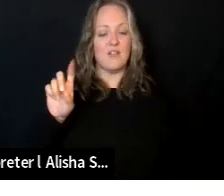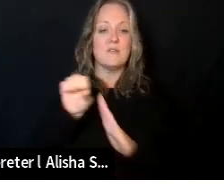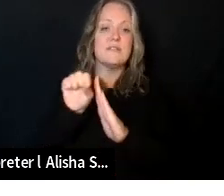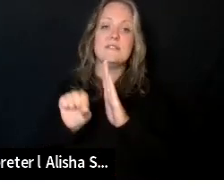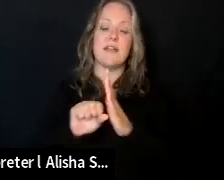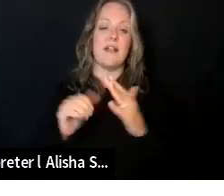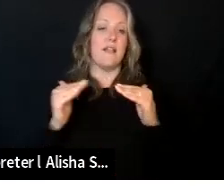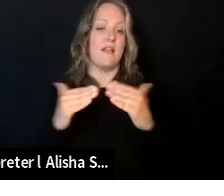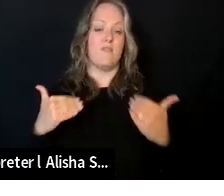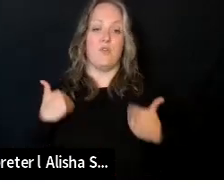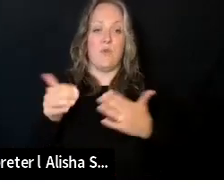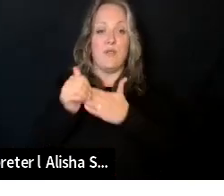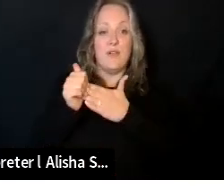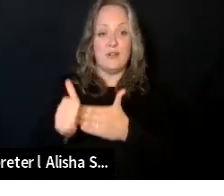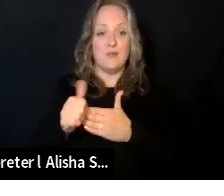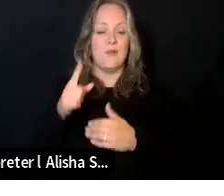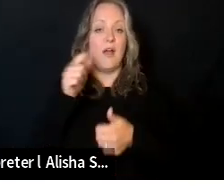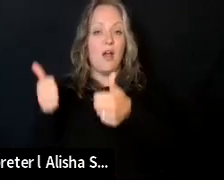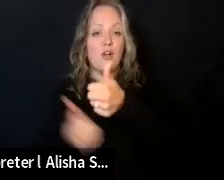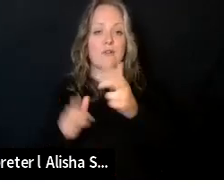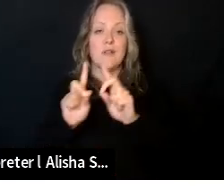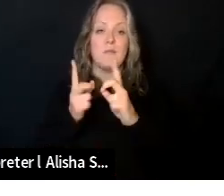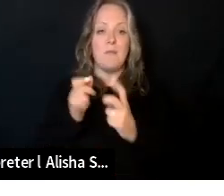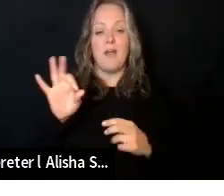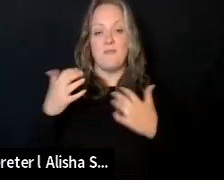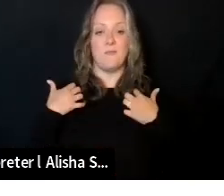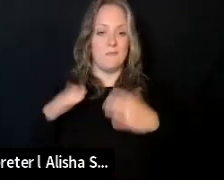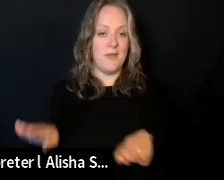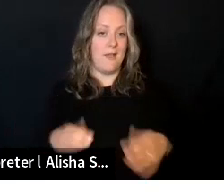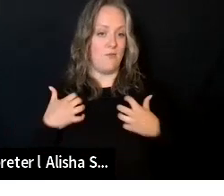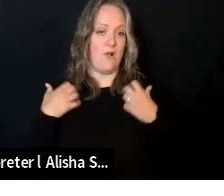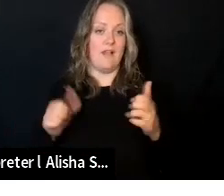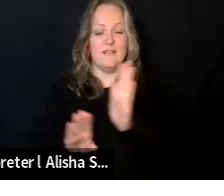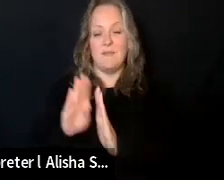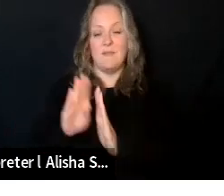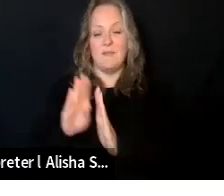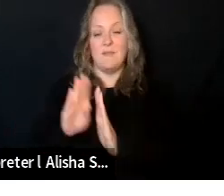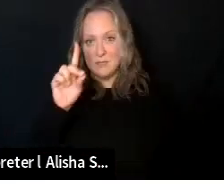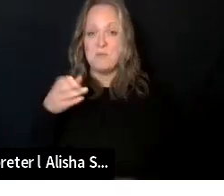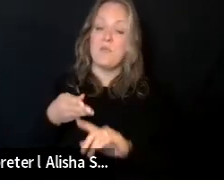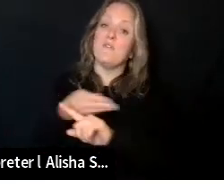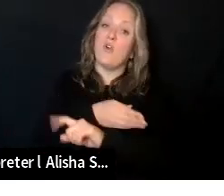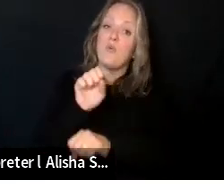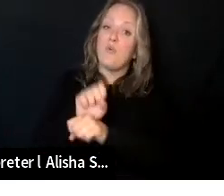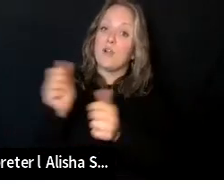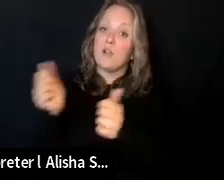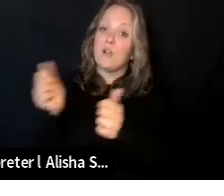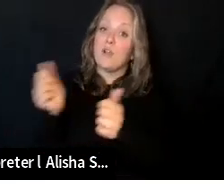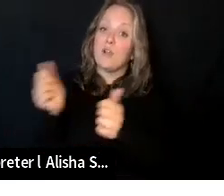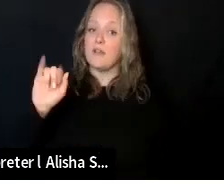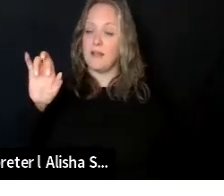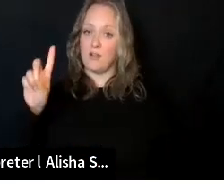Health, Developmental, and Intellectual Disabilities. Prior to working with Tailored, Stephanie used her lived experience as a young person